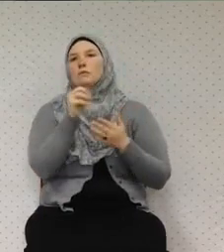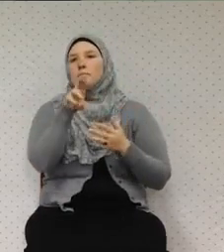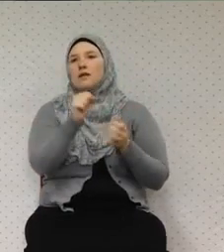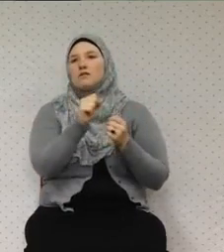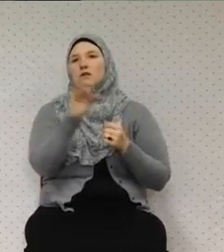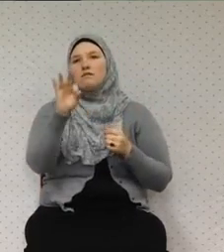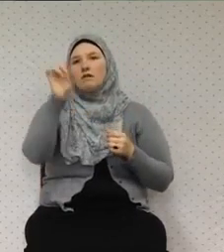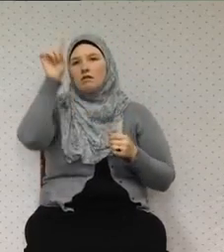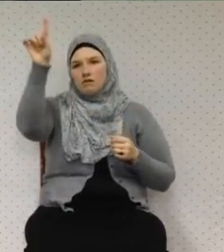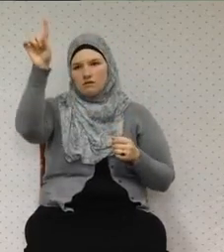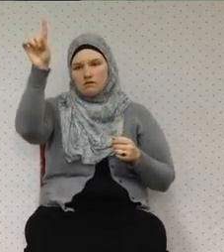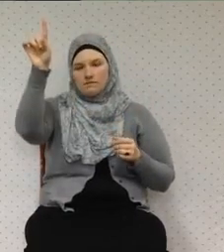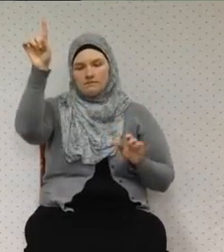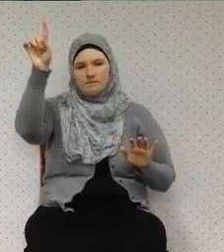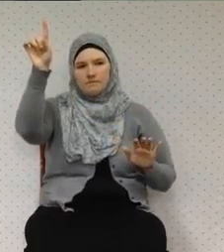Allah,